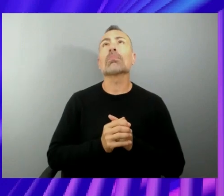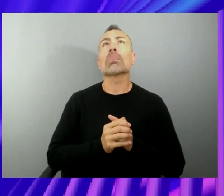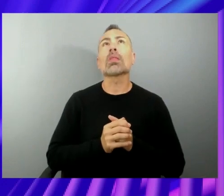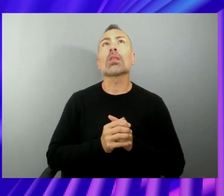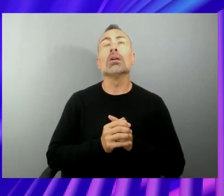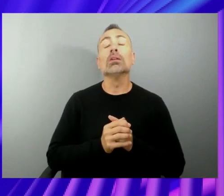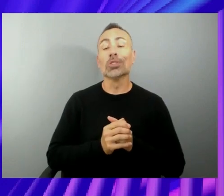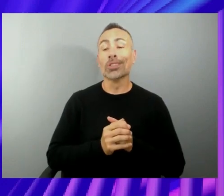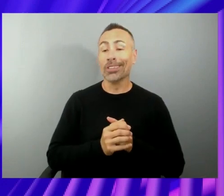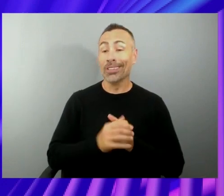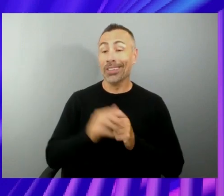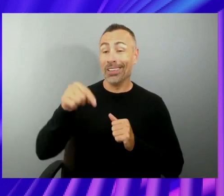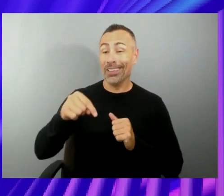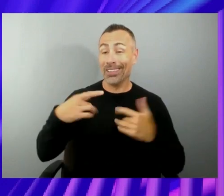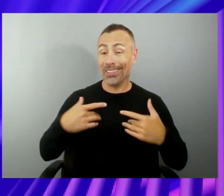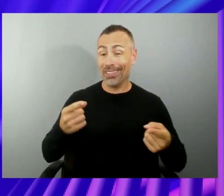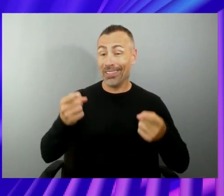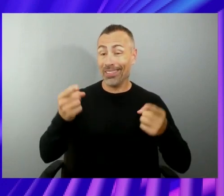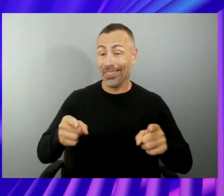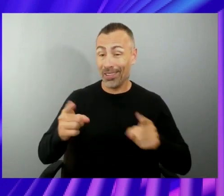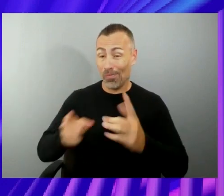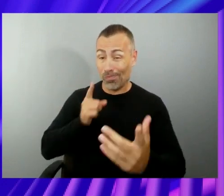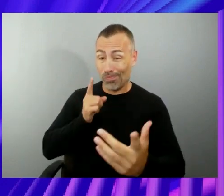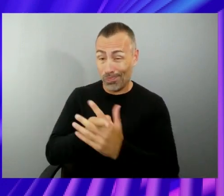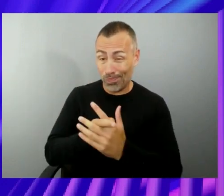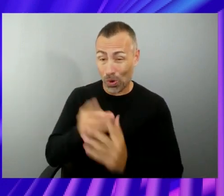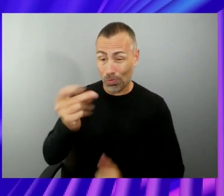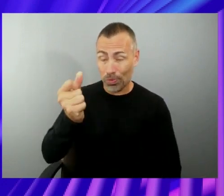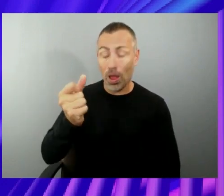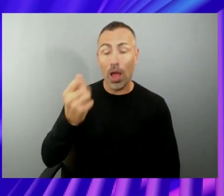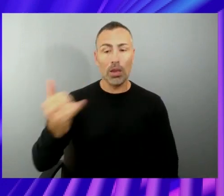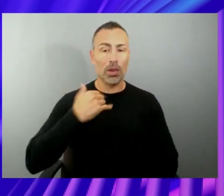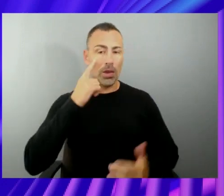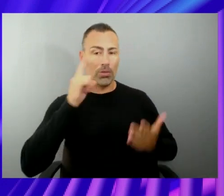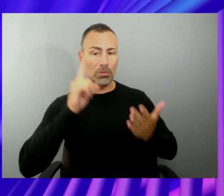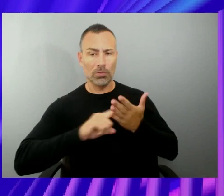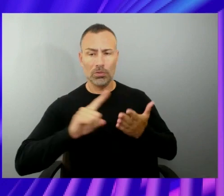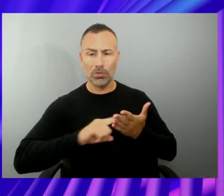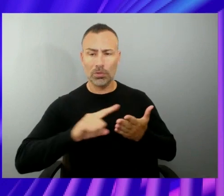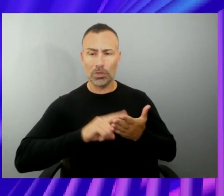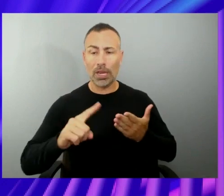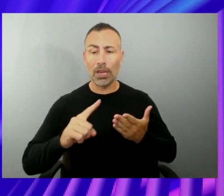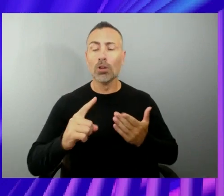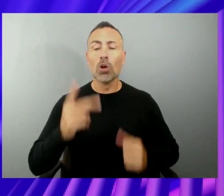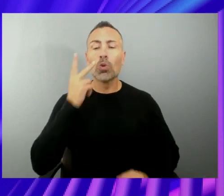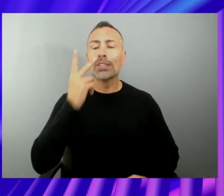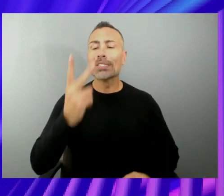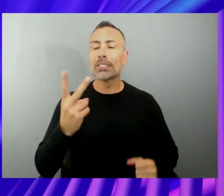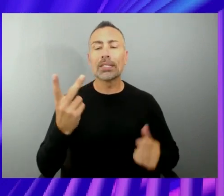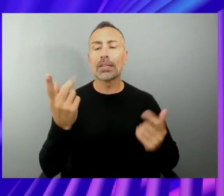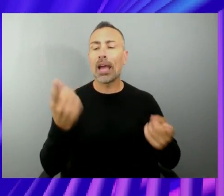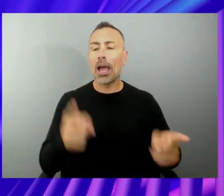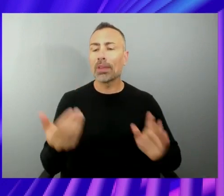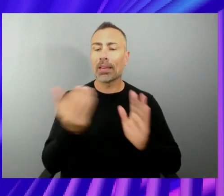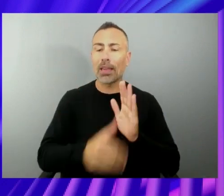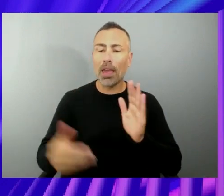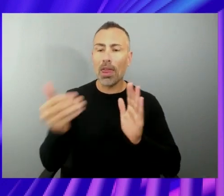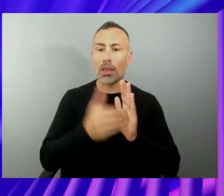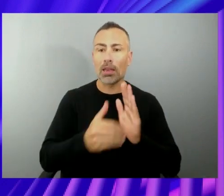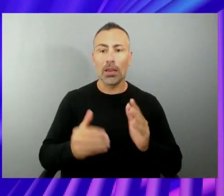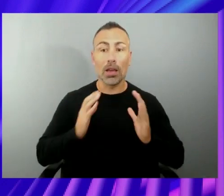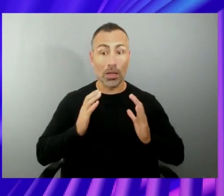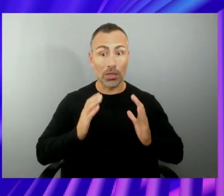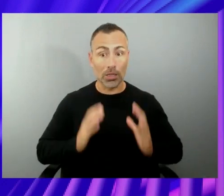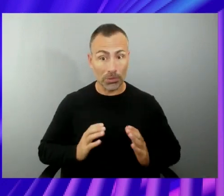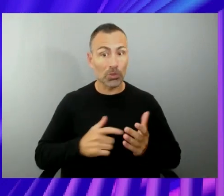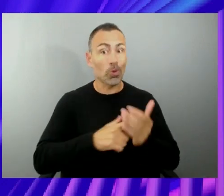doing the investigations, trying to figure out what happened, the common theme that came up over and over again is that customers needed help. They